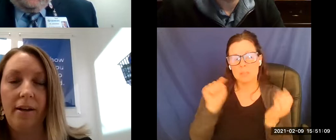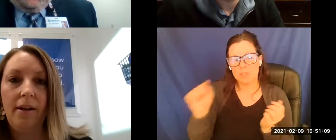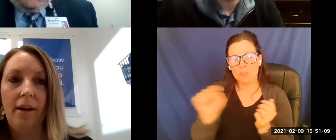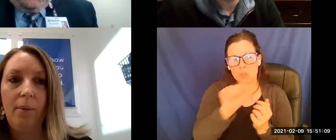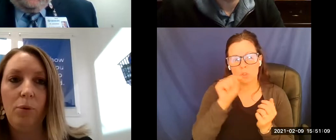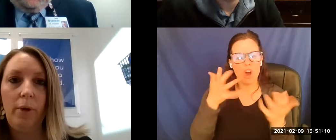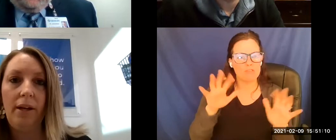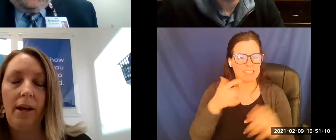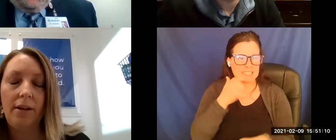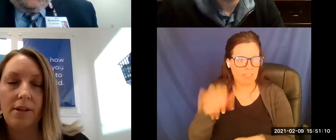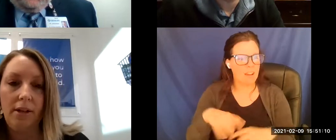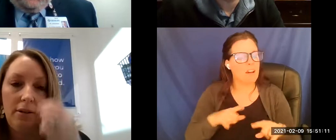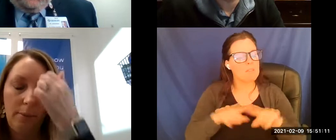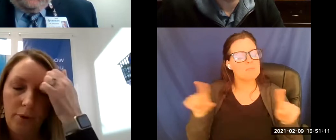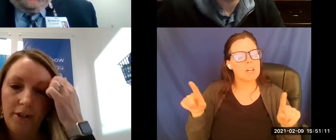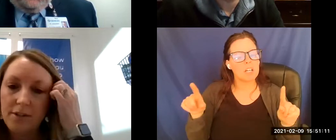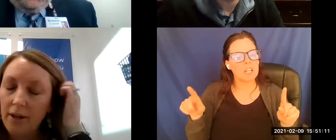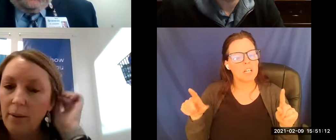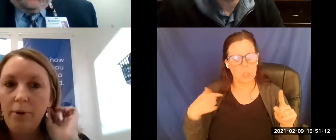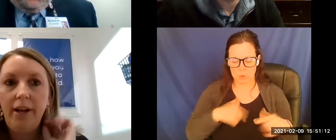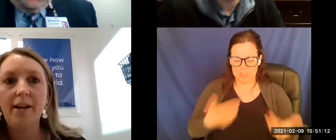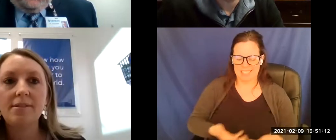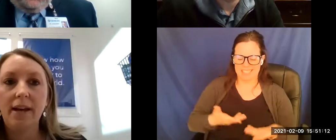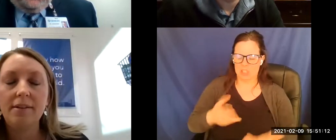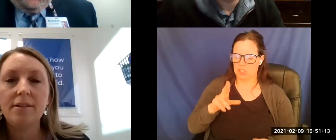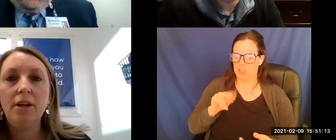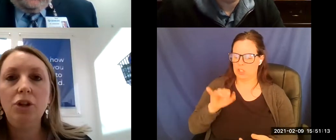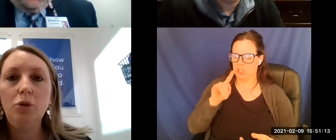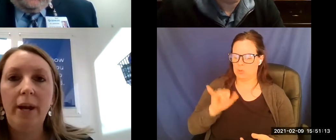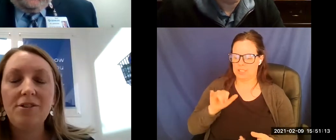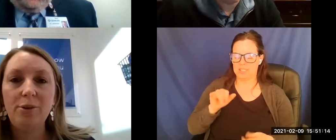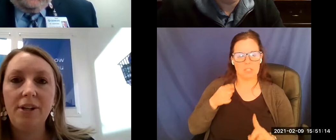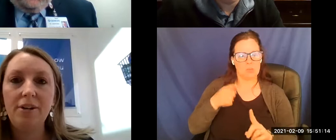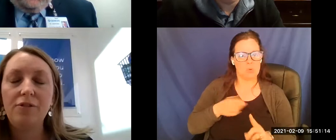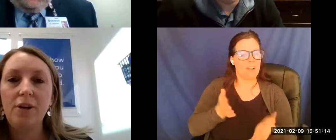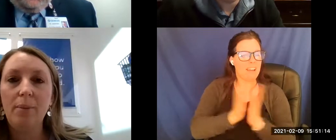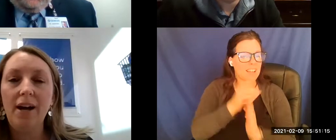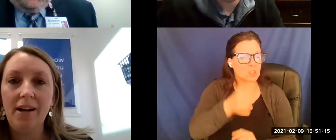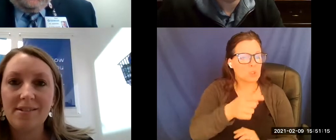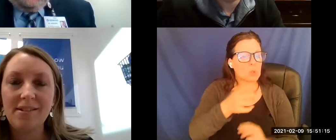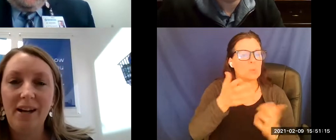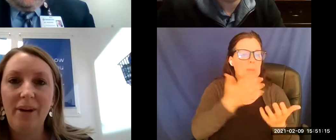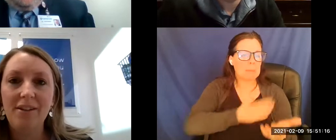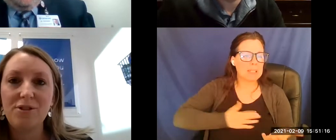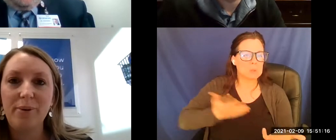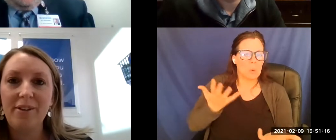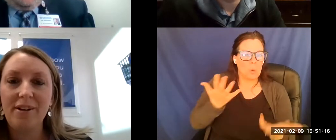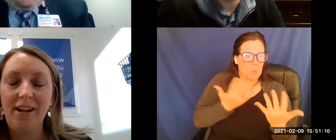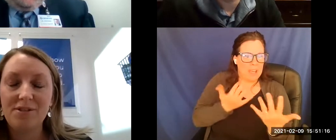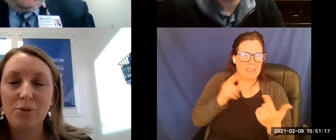already. We at UnityPoint would ask that you wait to hear from us as